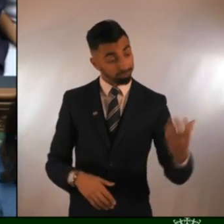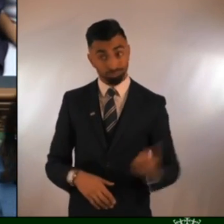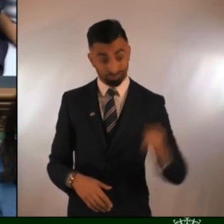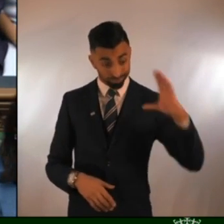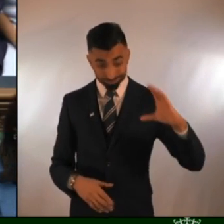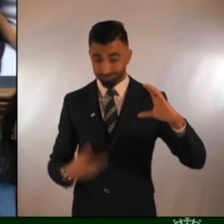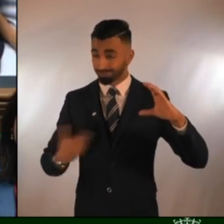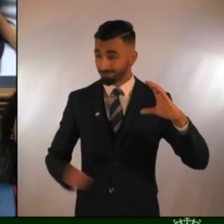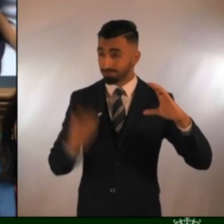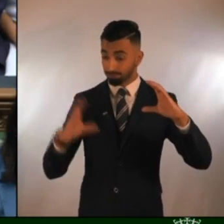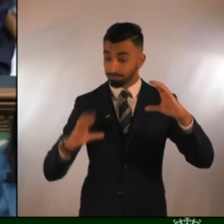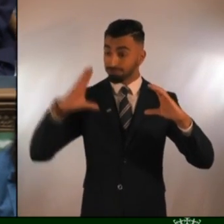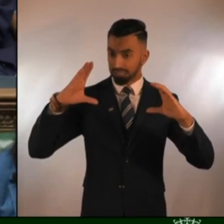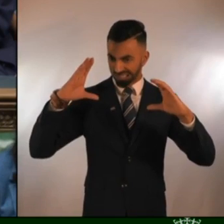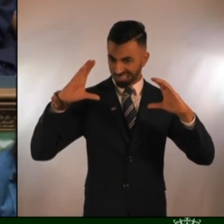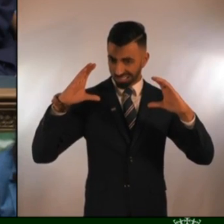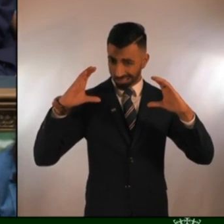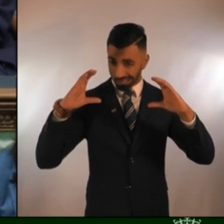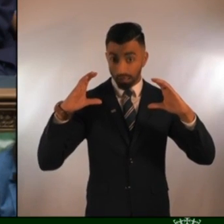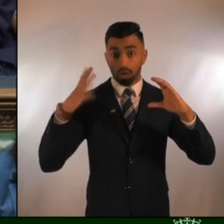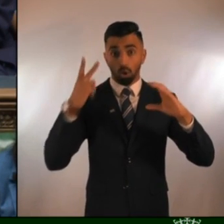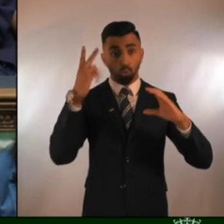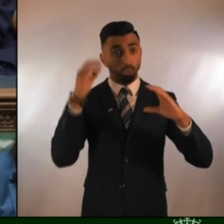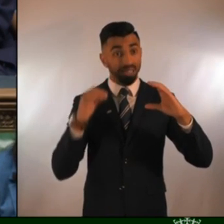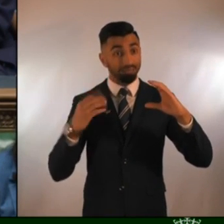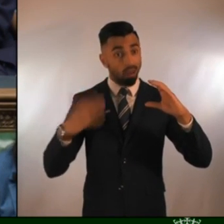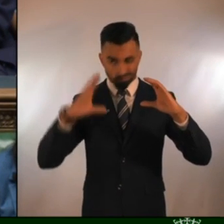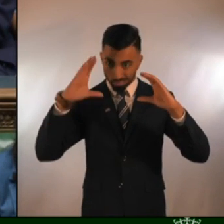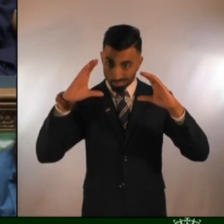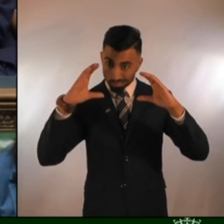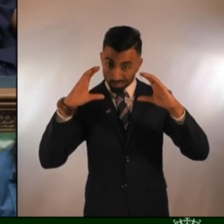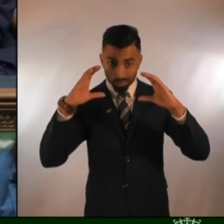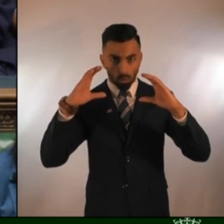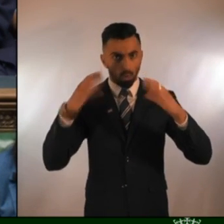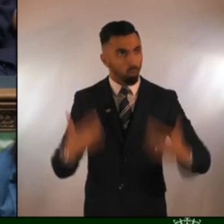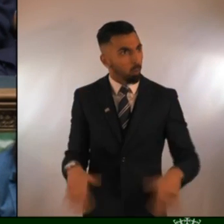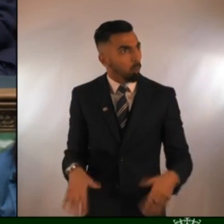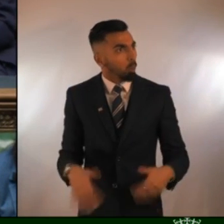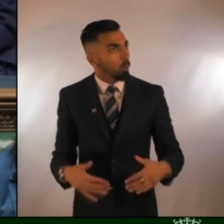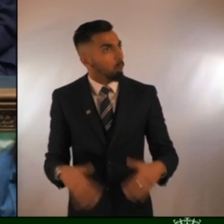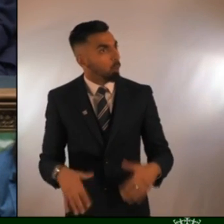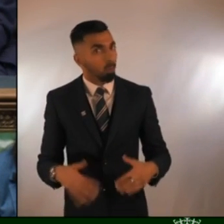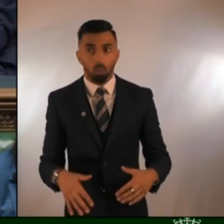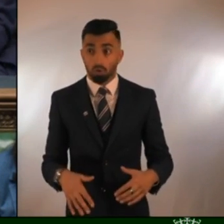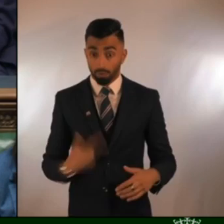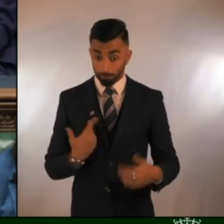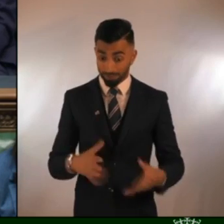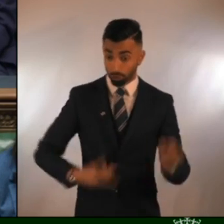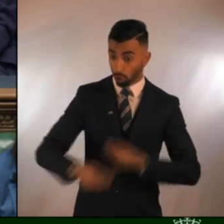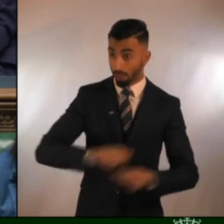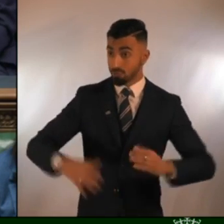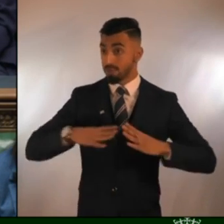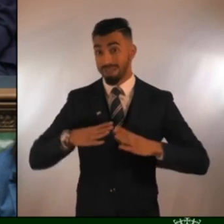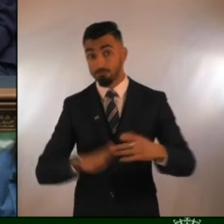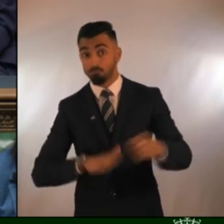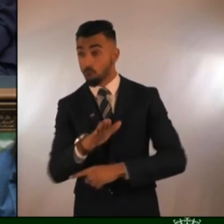less than 2% last year. Our economy is well prepared for the future, and it's well prepared because of